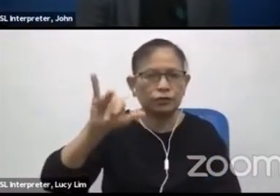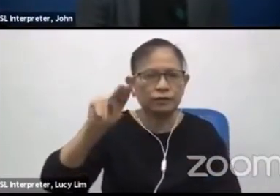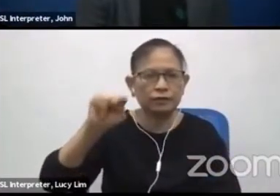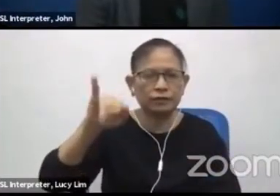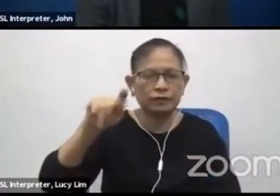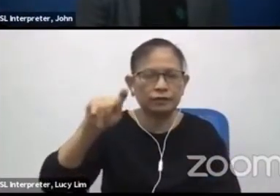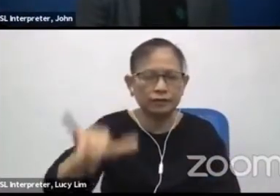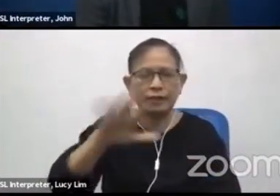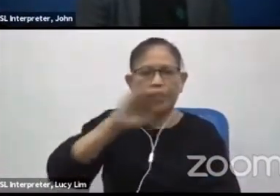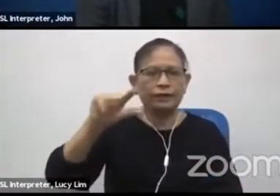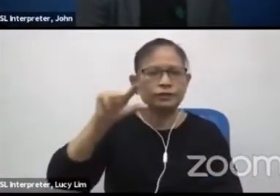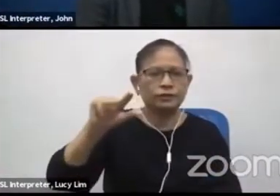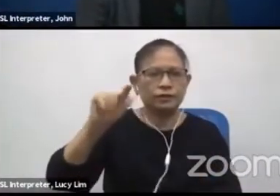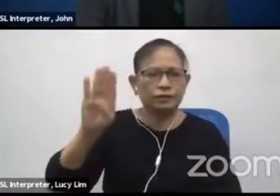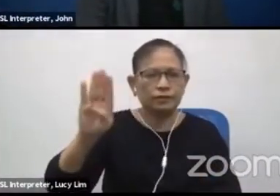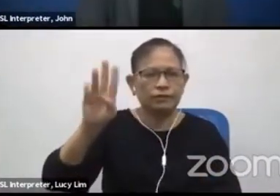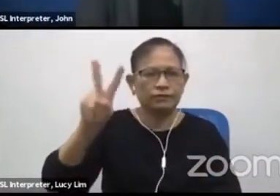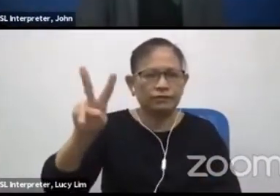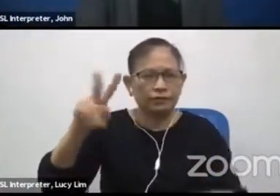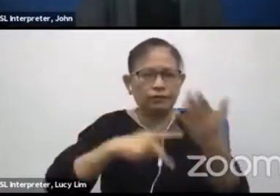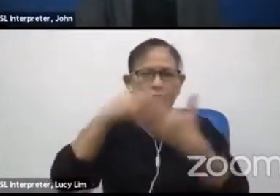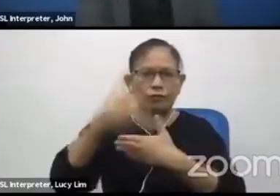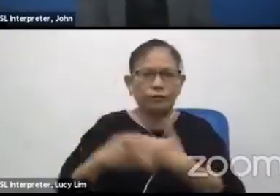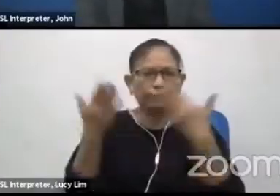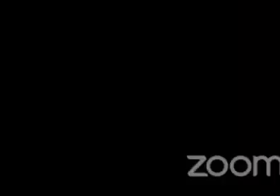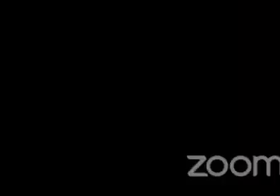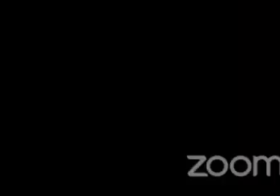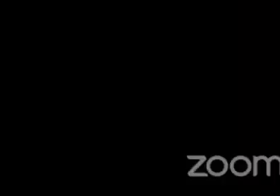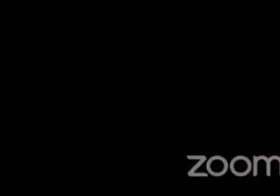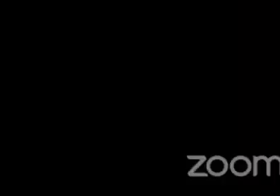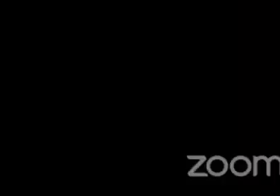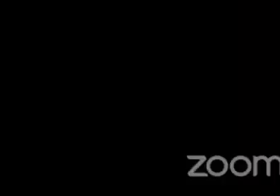JBV Programming. Over to you, Mr. Saka.